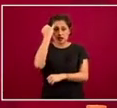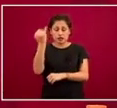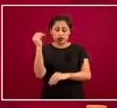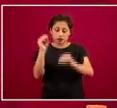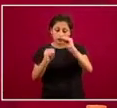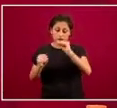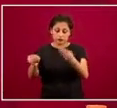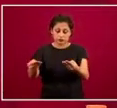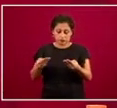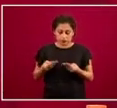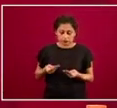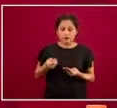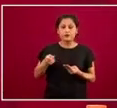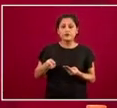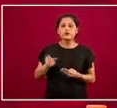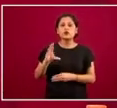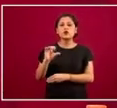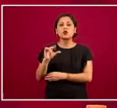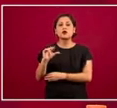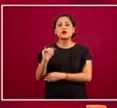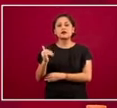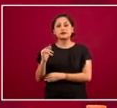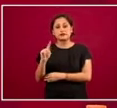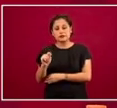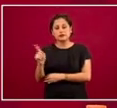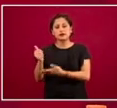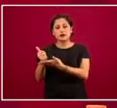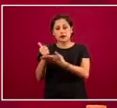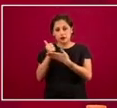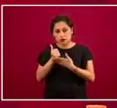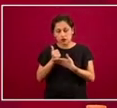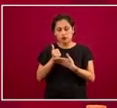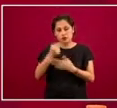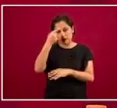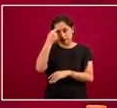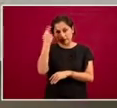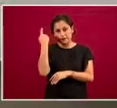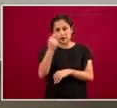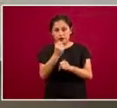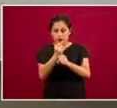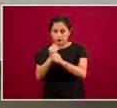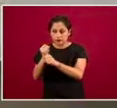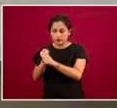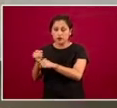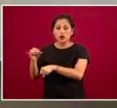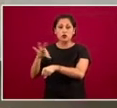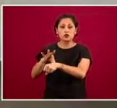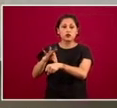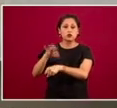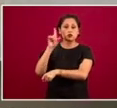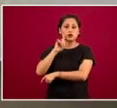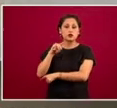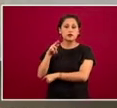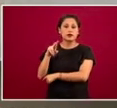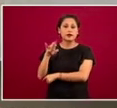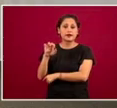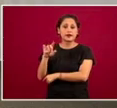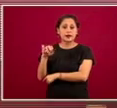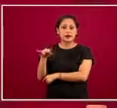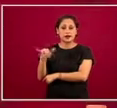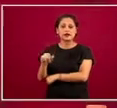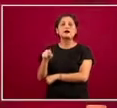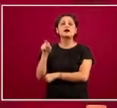efforts, we have decided the prototypes that are suitable. We've also had the cooperation